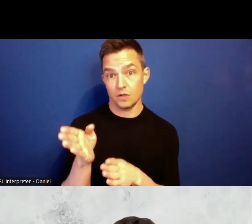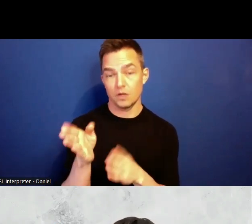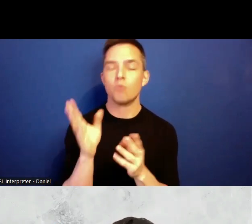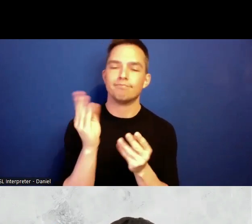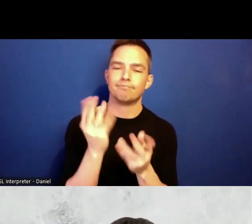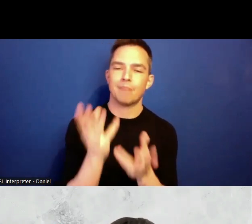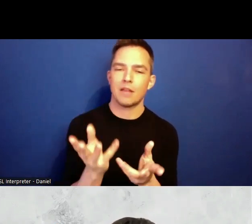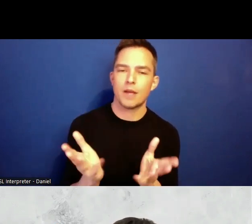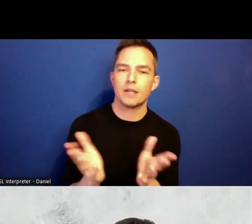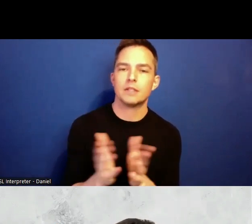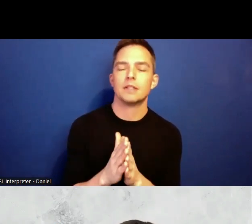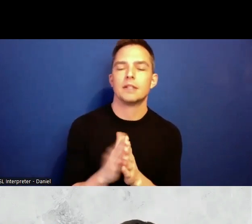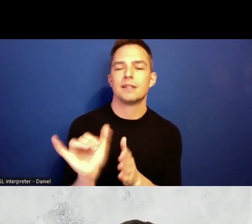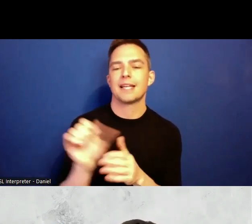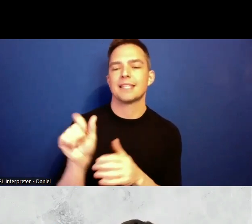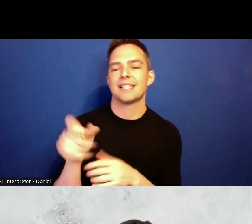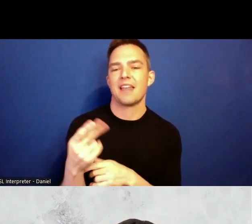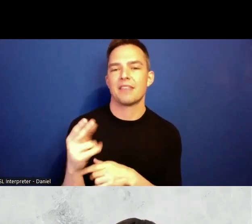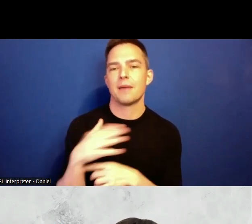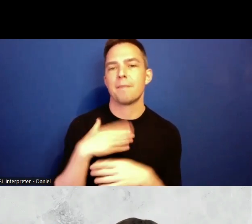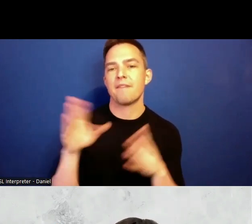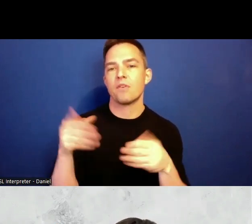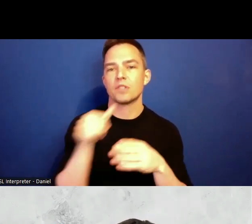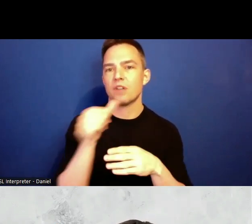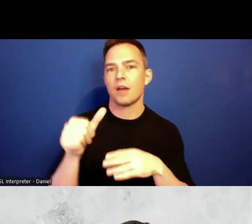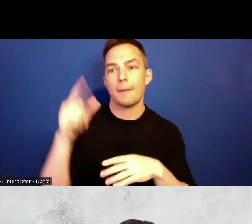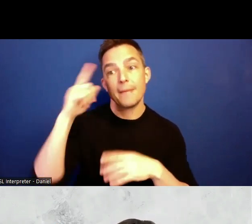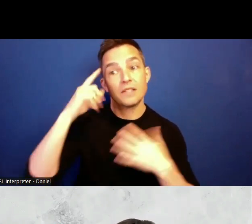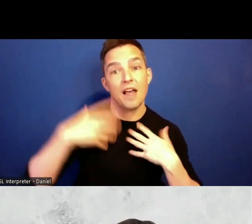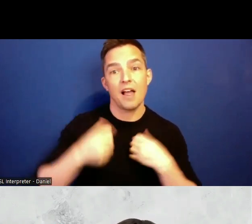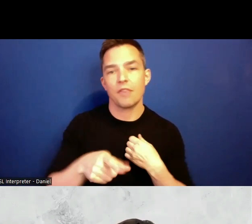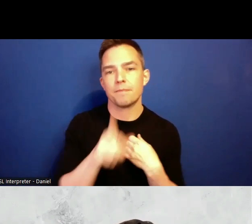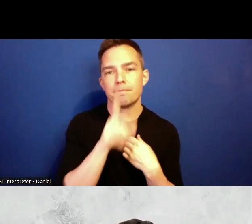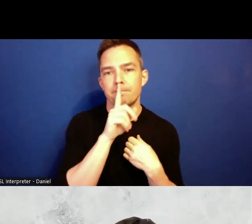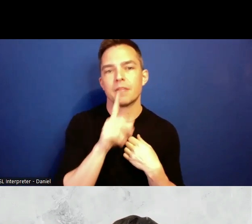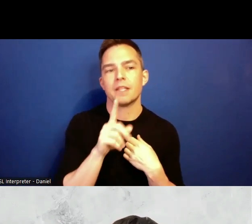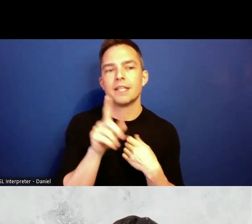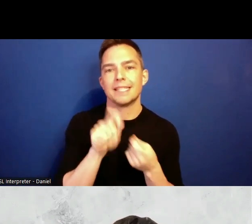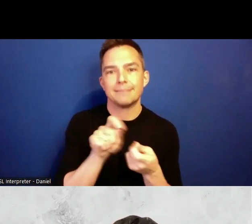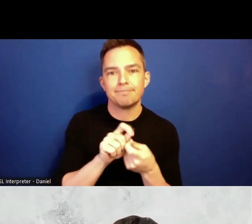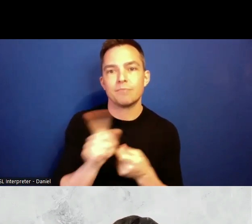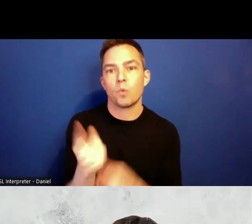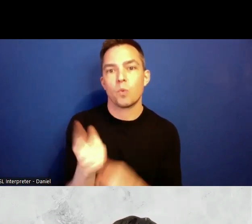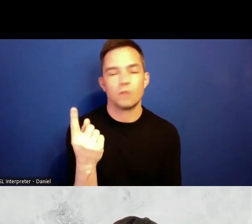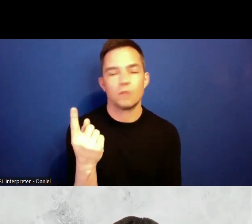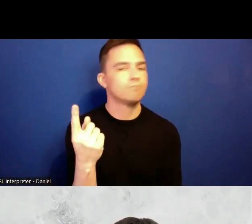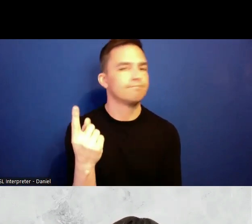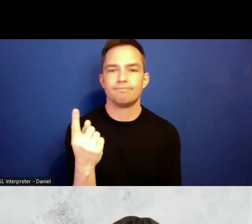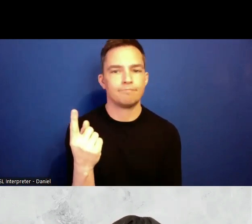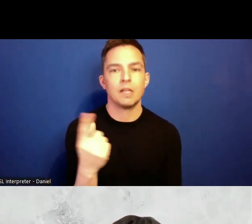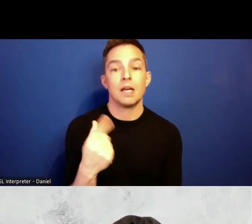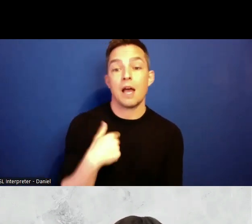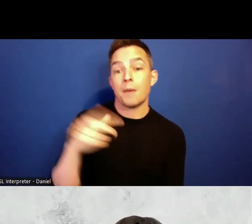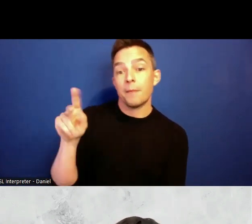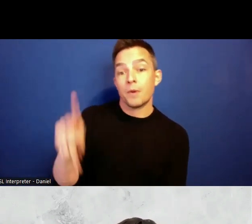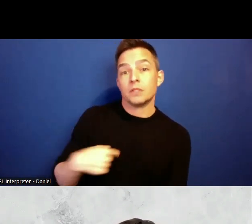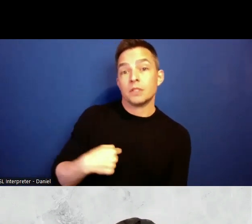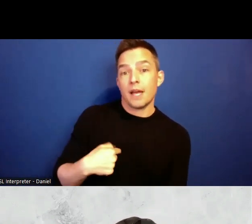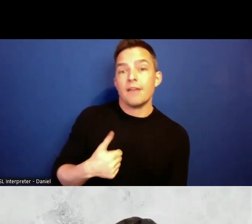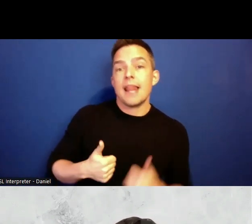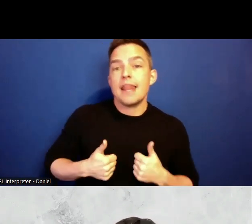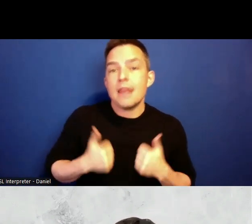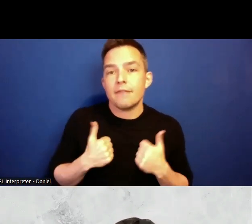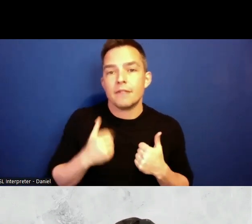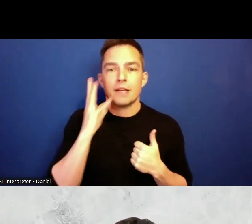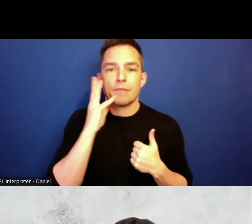way, like Seth, my focus has not been on mental health exclusively. I am somebody with lived